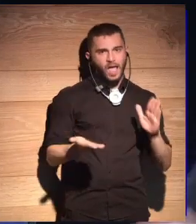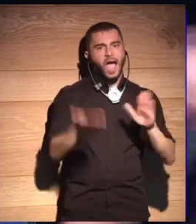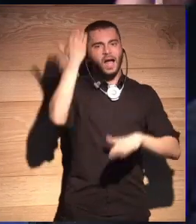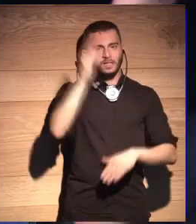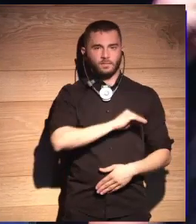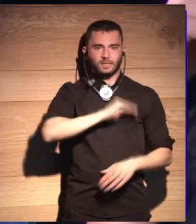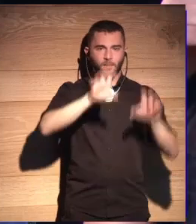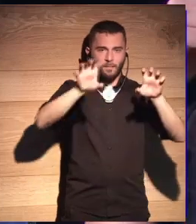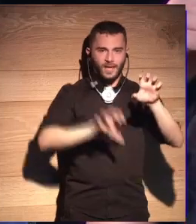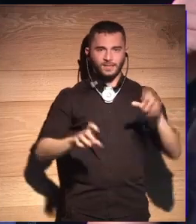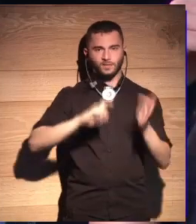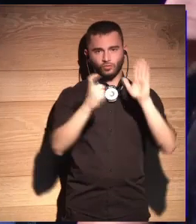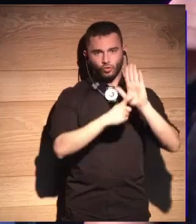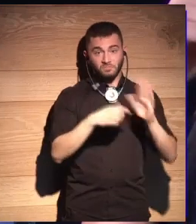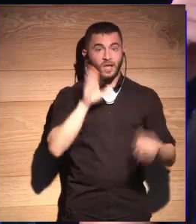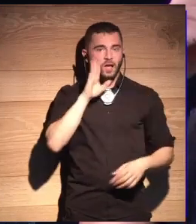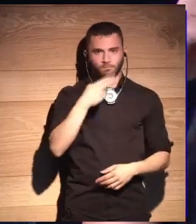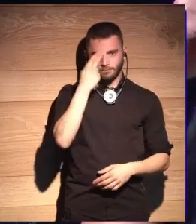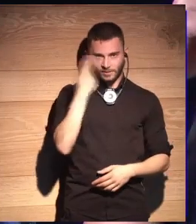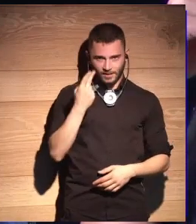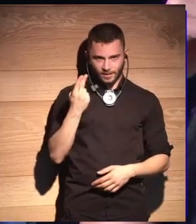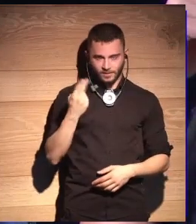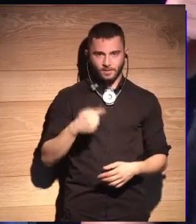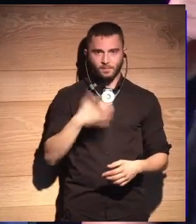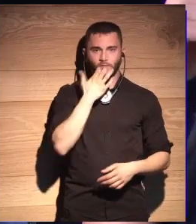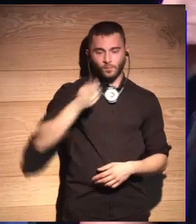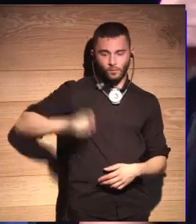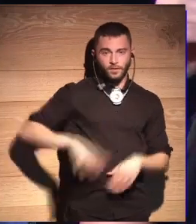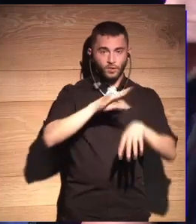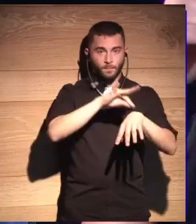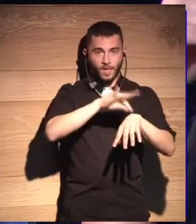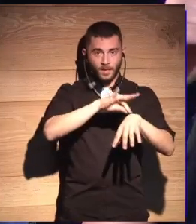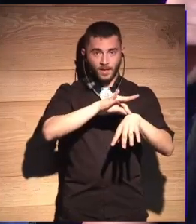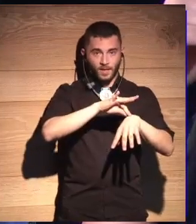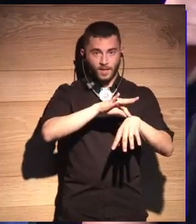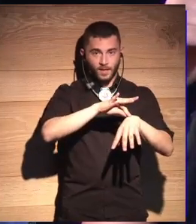which I think is interesting, I'll talk a bit about in the book, the medical profession has extremely high levels of trust.